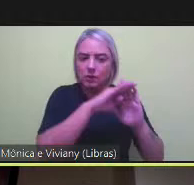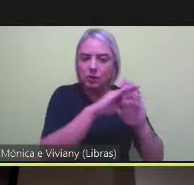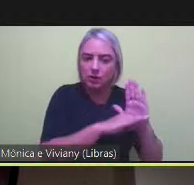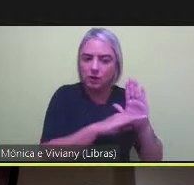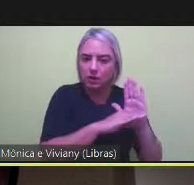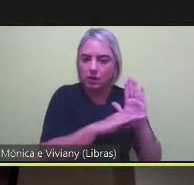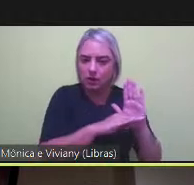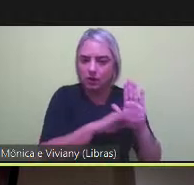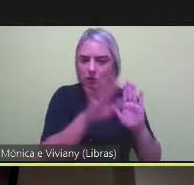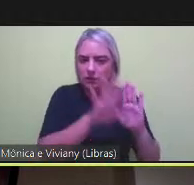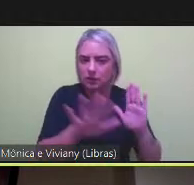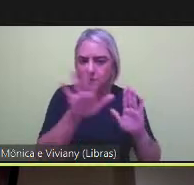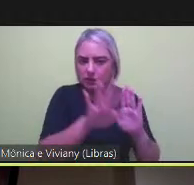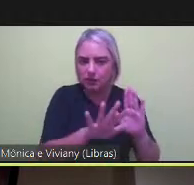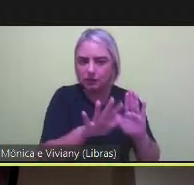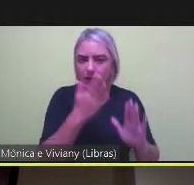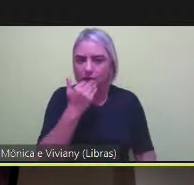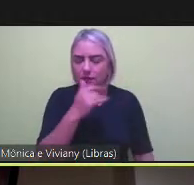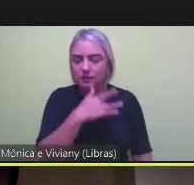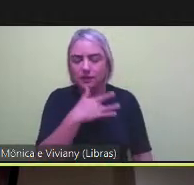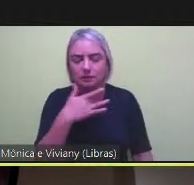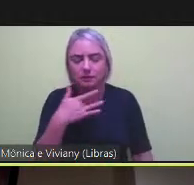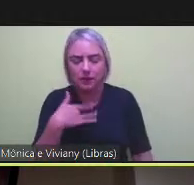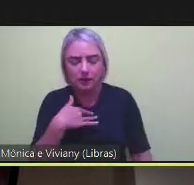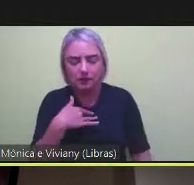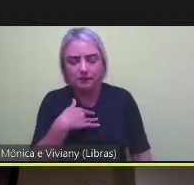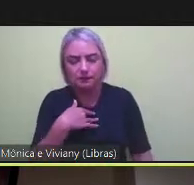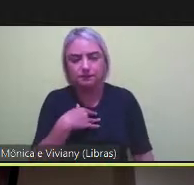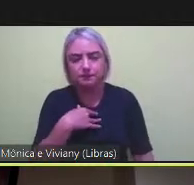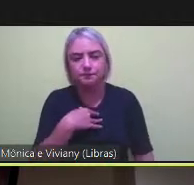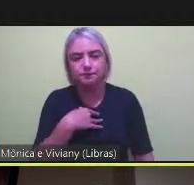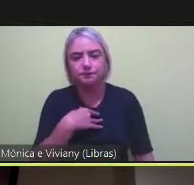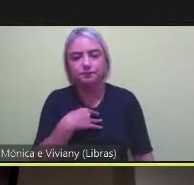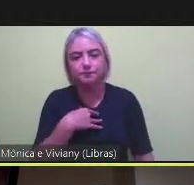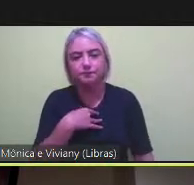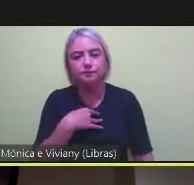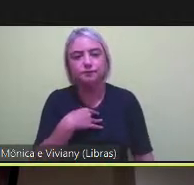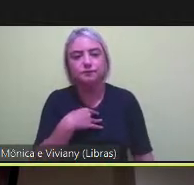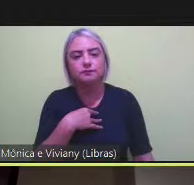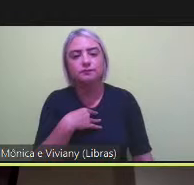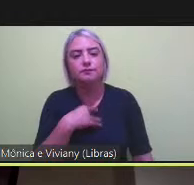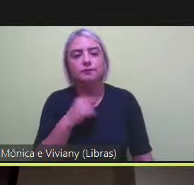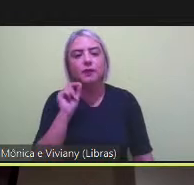of this national program for food and good nutrition.